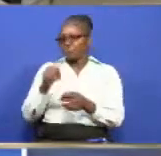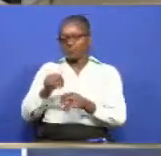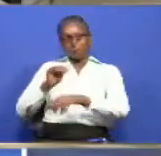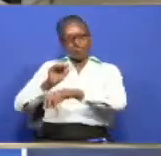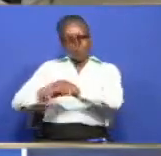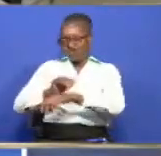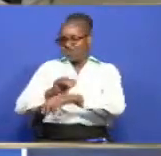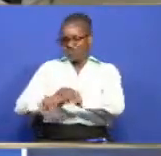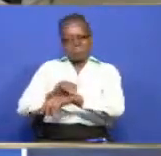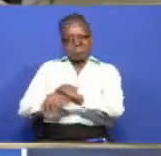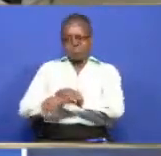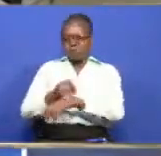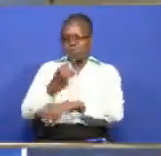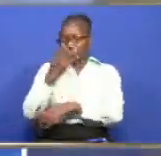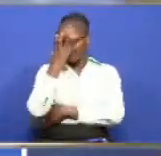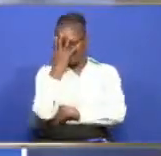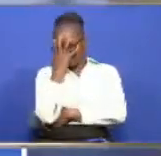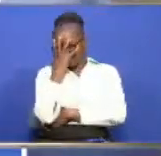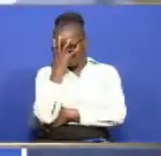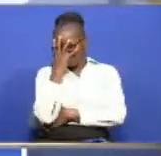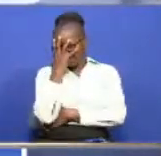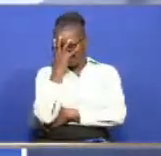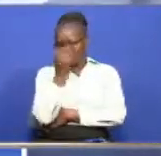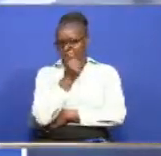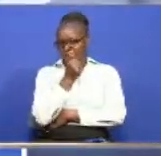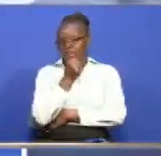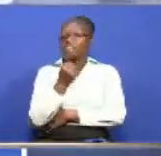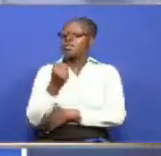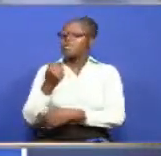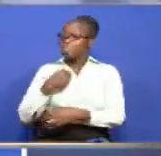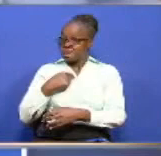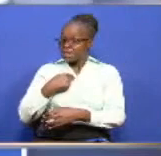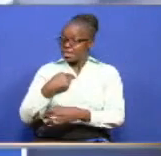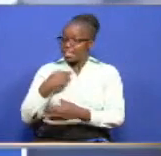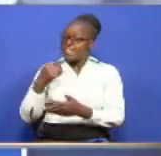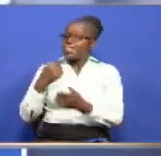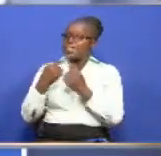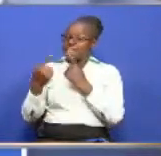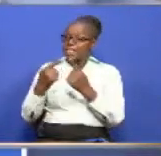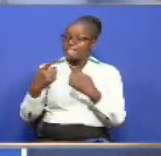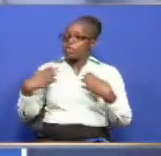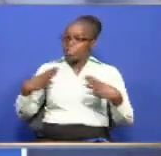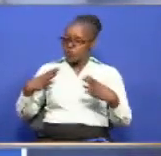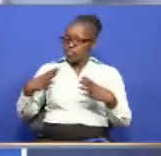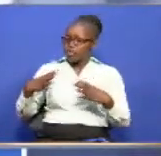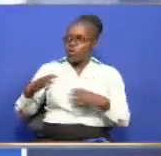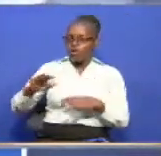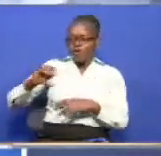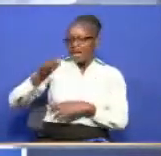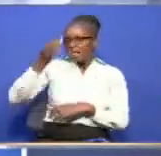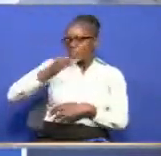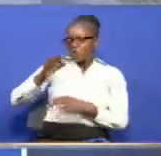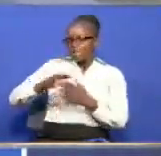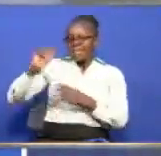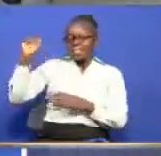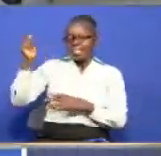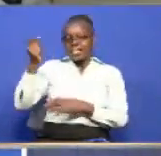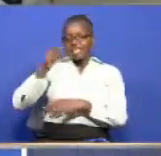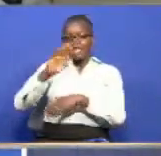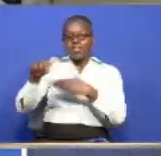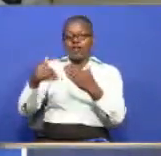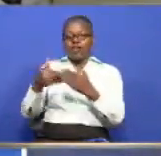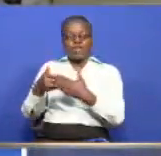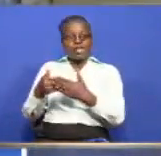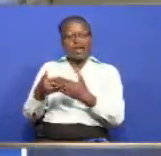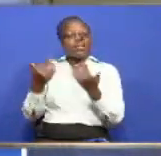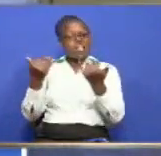going. What I can say and tell the people of Kitui County, the people of Kenya, and generally everybody is, we have a